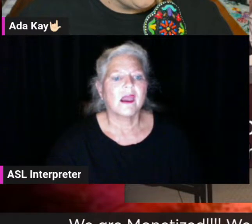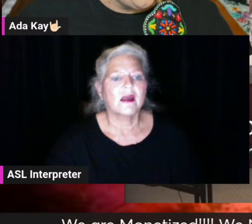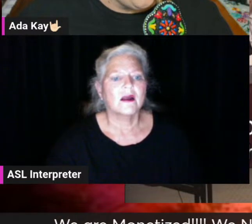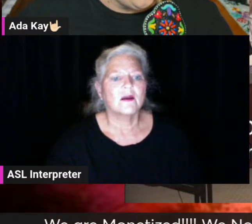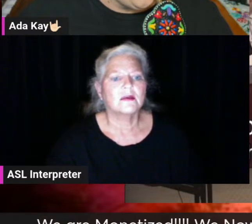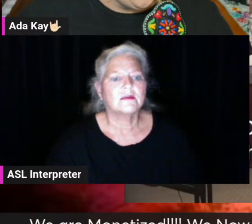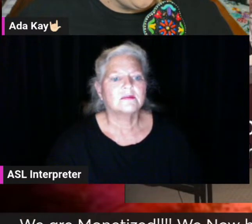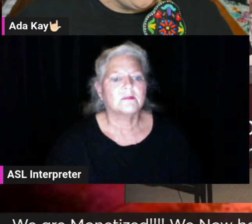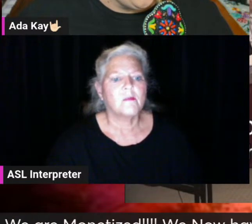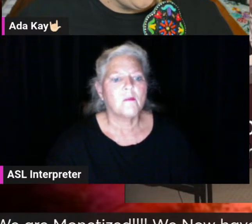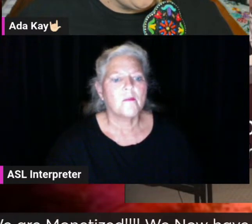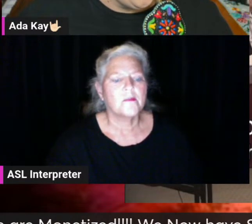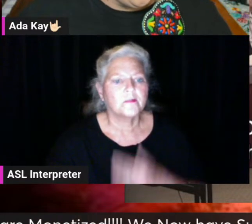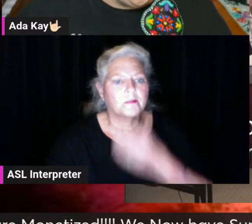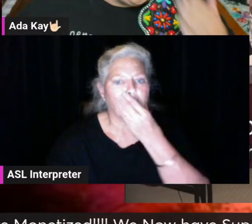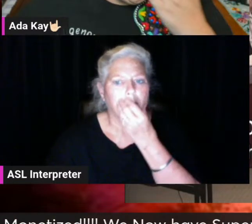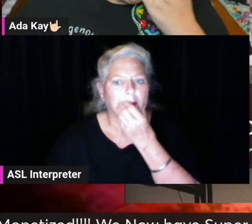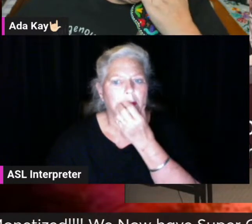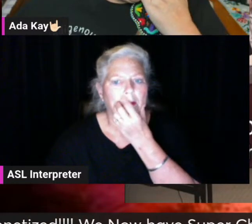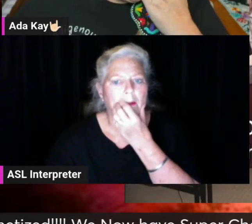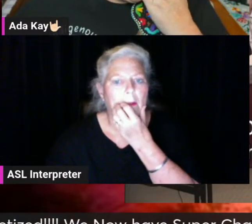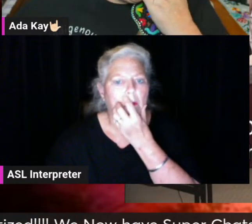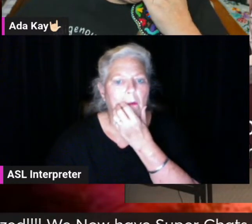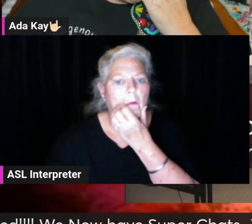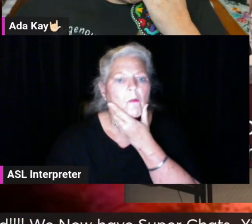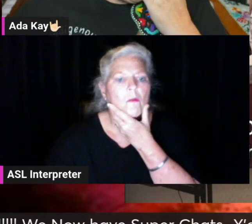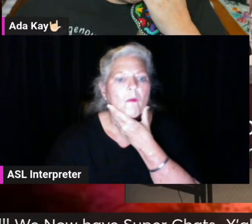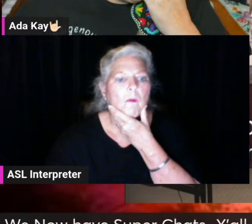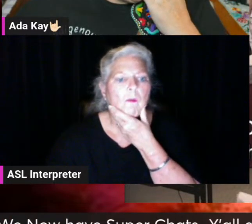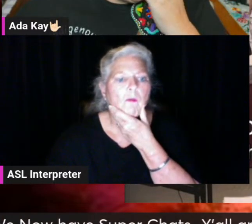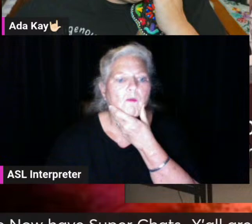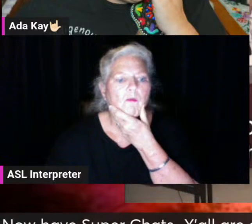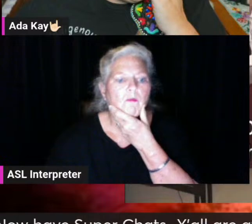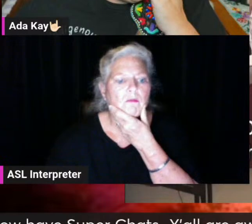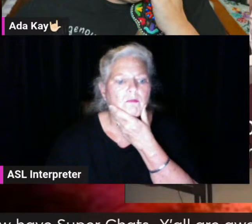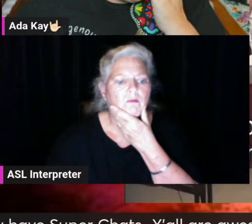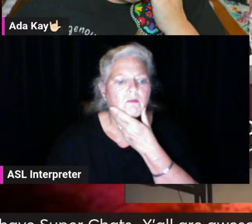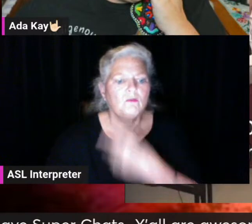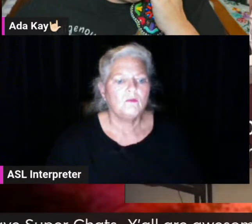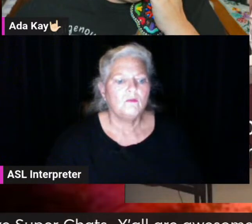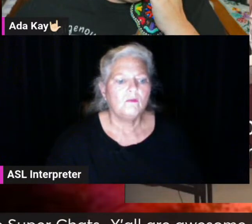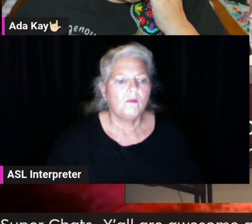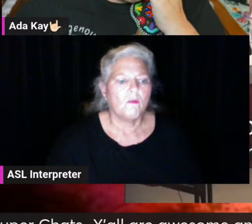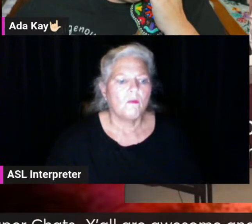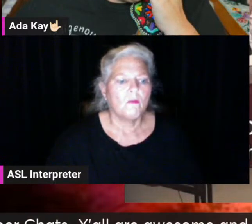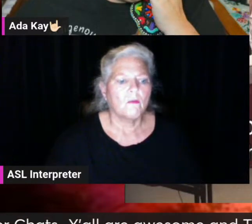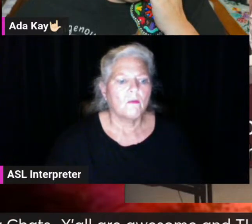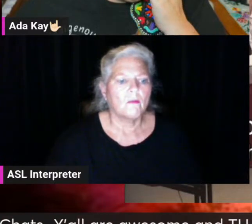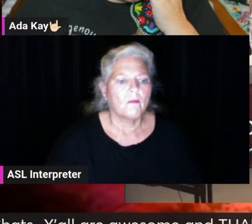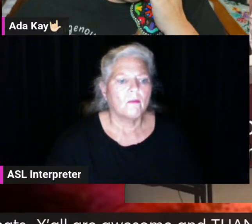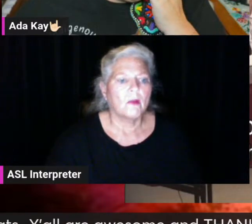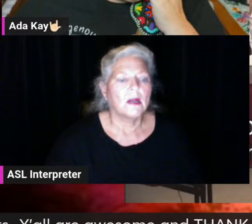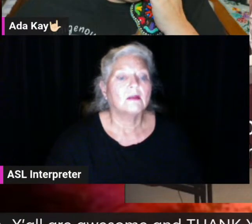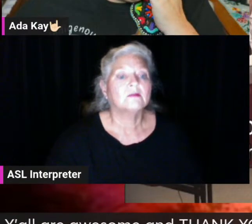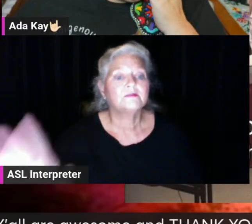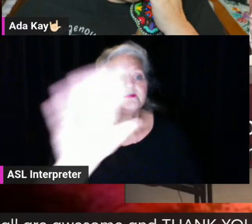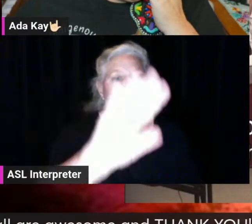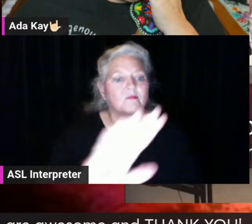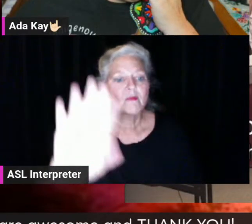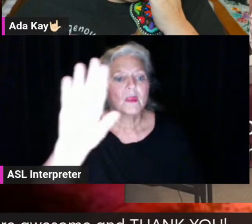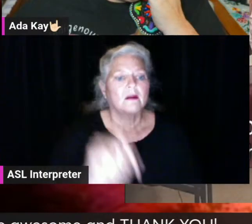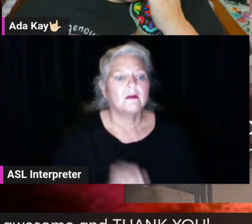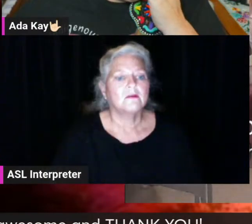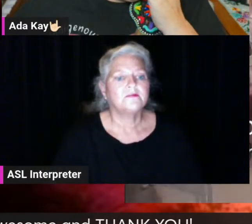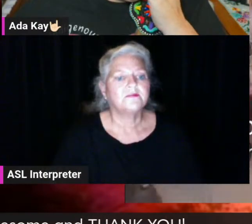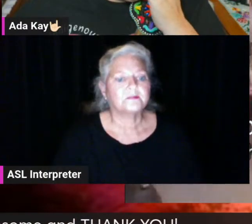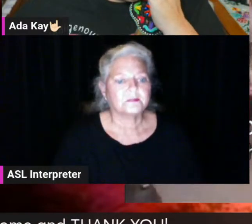You ran over here while I was speaking out of turn. She just sat there screaming at the crowd, and the crowd screaming back at